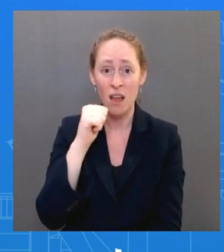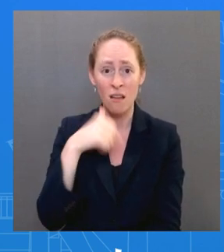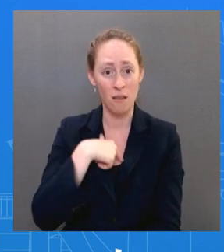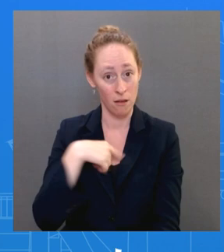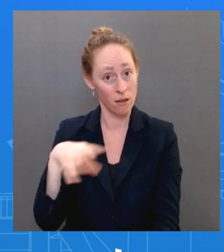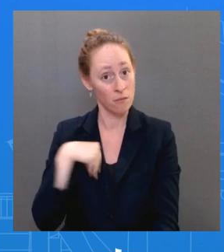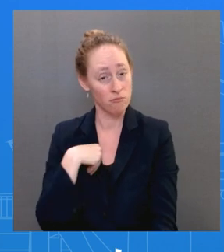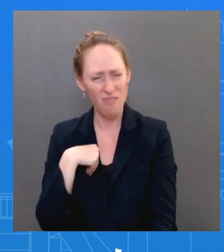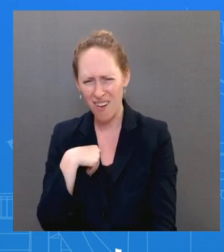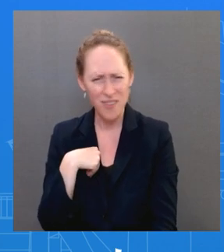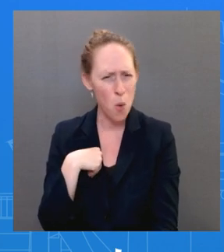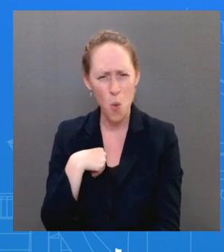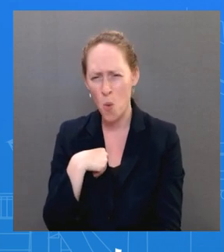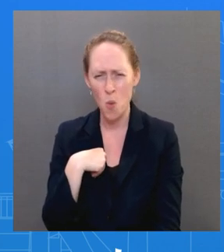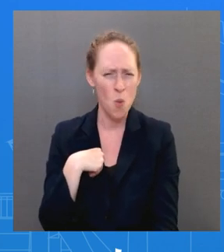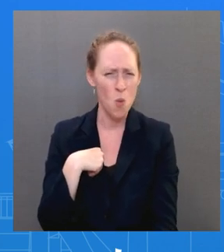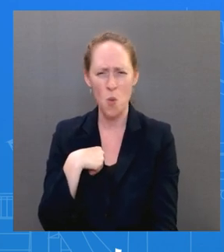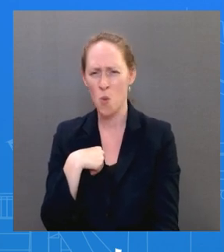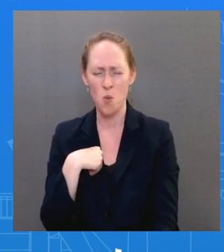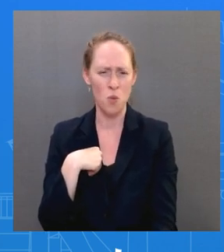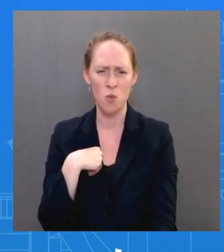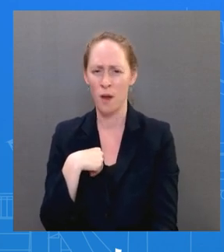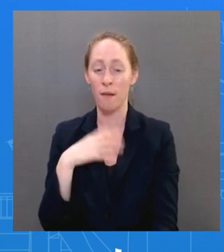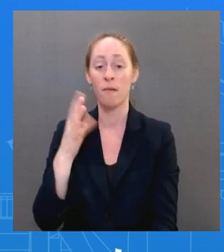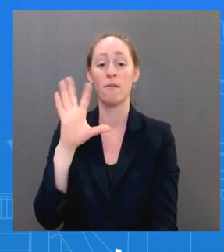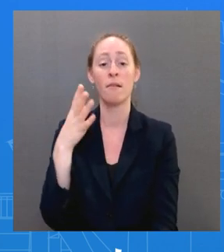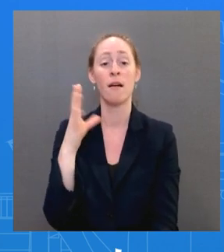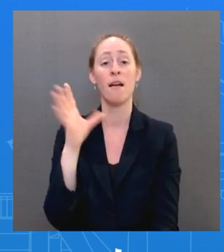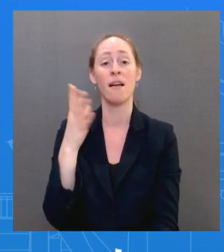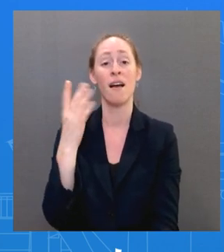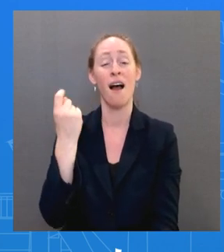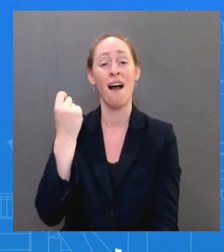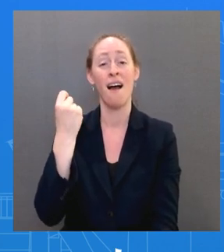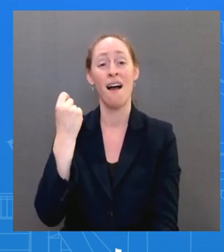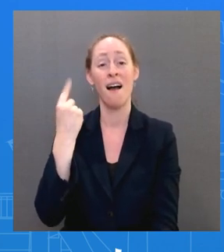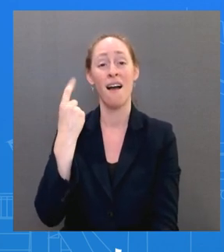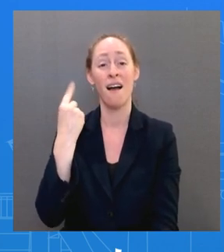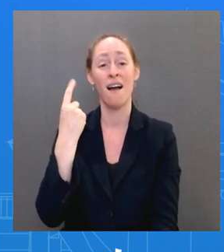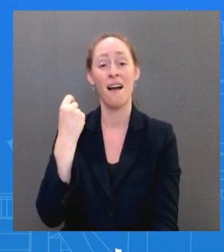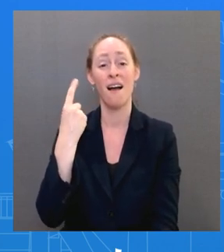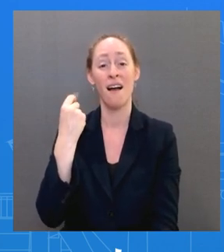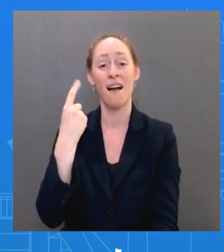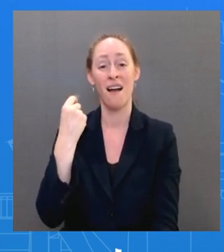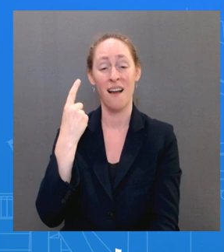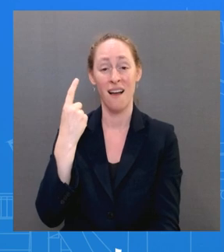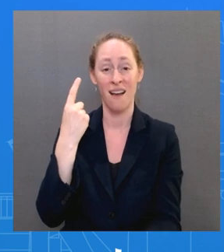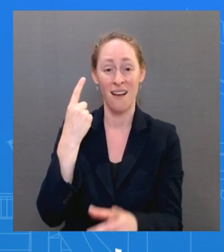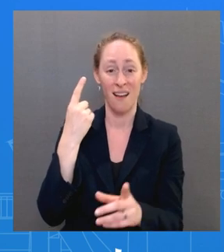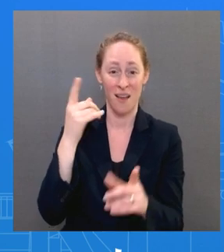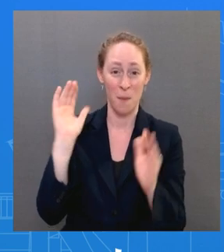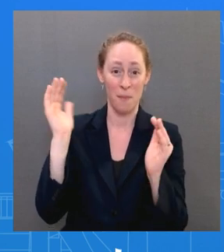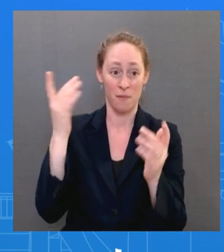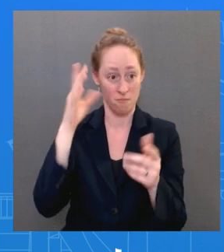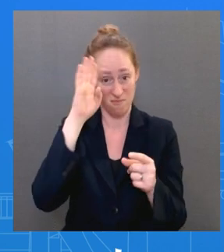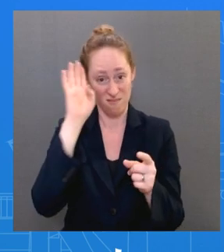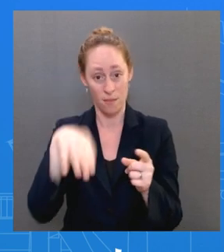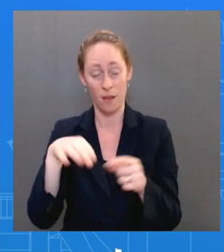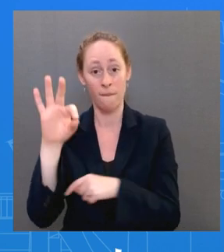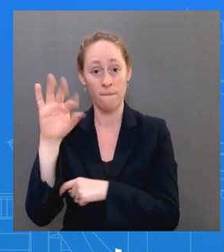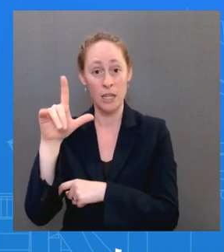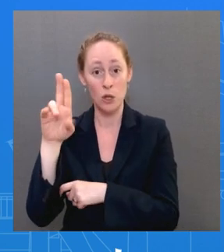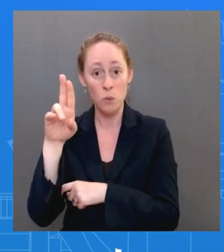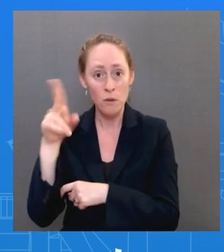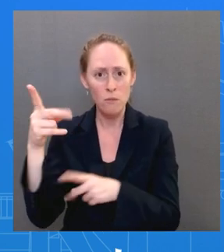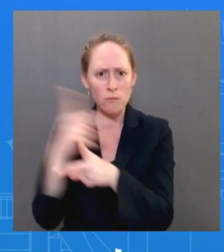times worse than a bad flu season. That is not acceptable, should not be acceptable, certainly is not acceptable to this administration.